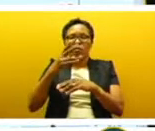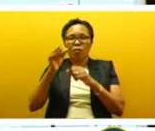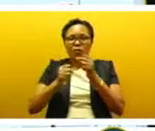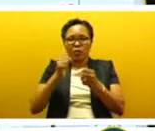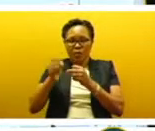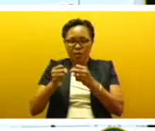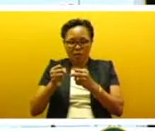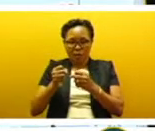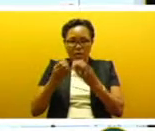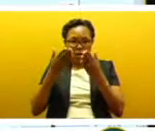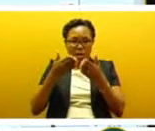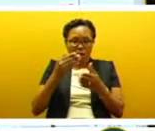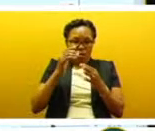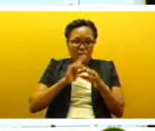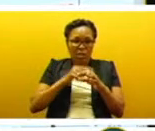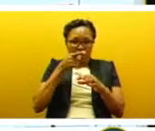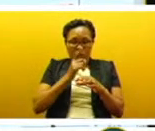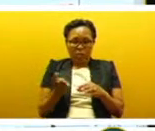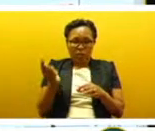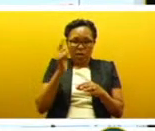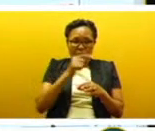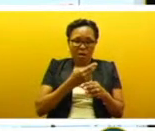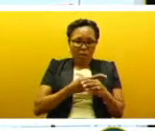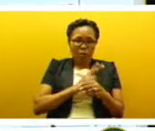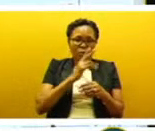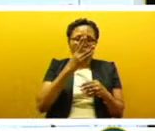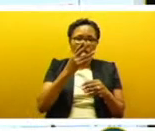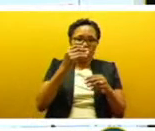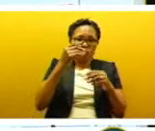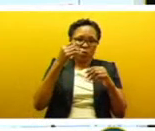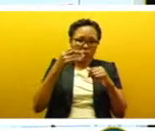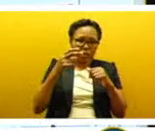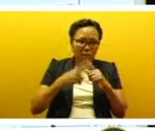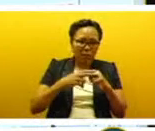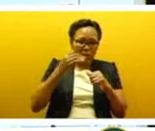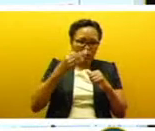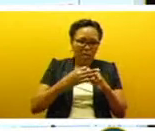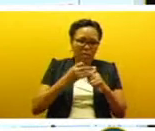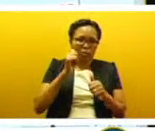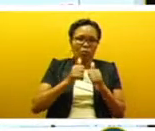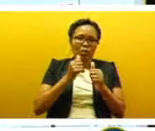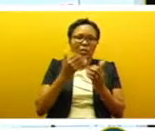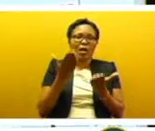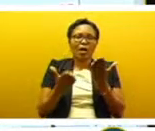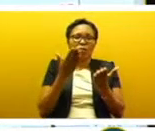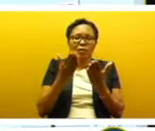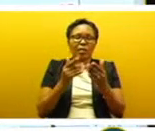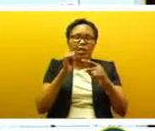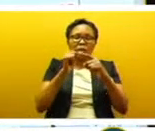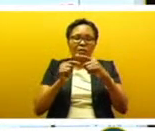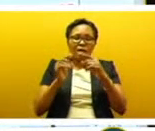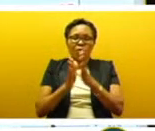So when you now come and using the 478, which is the average we have had, and divide